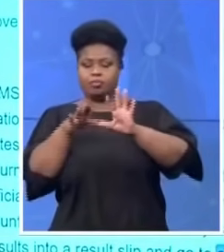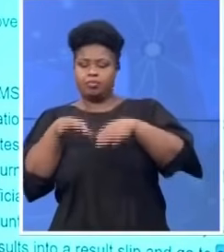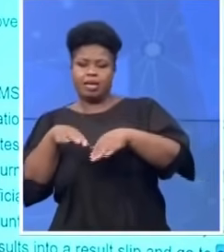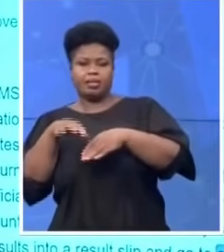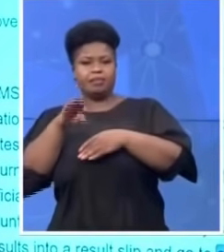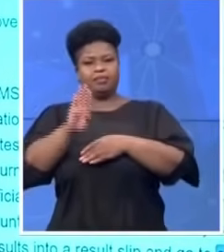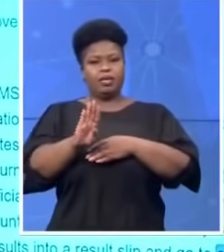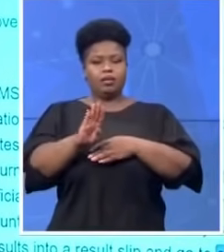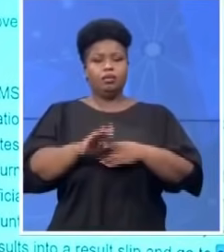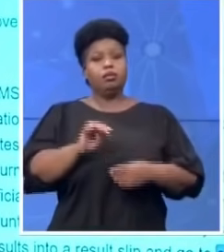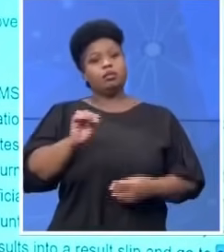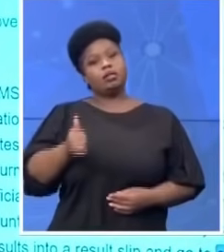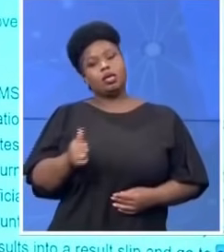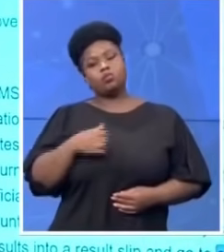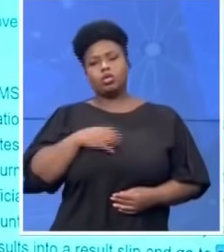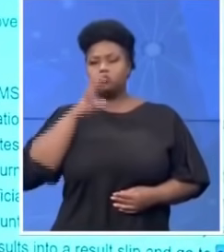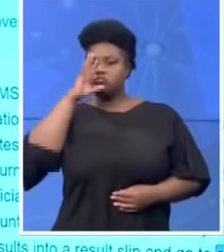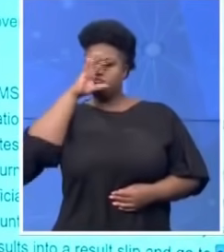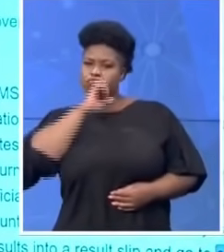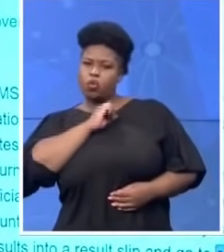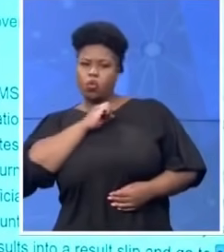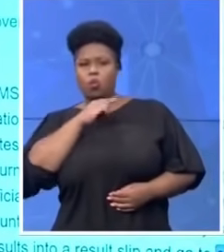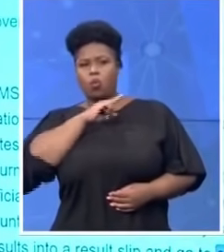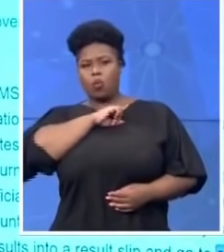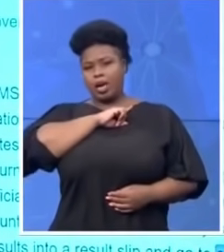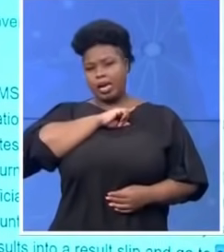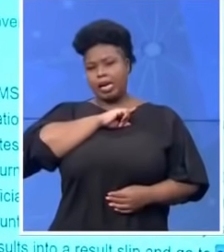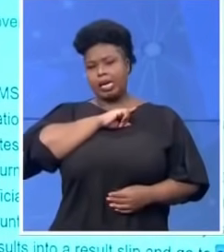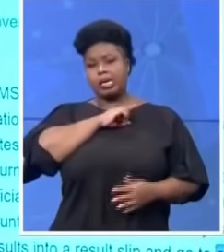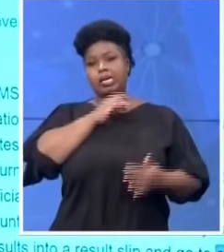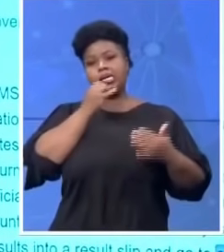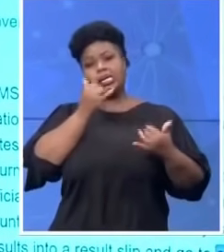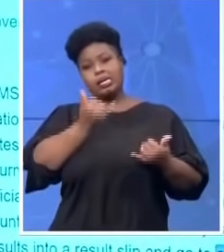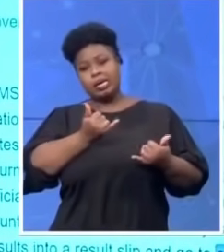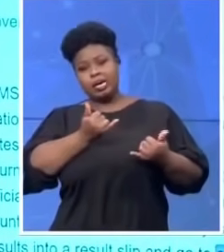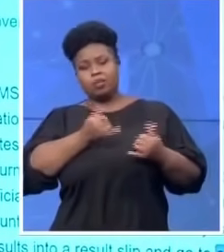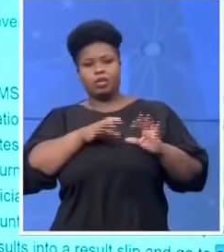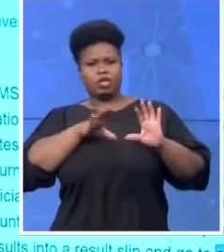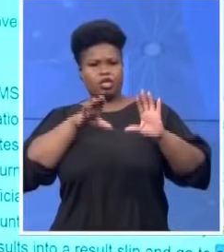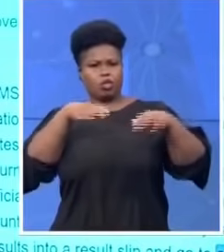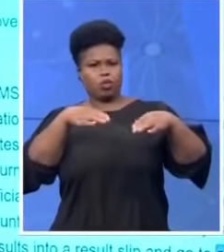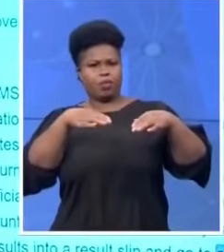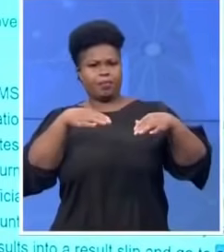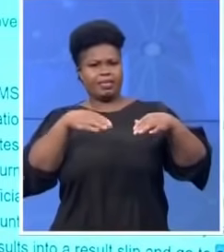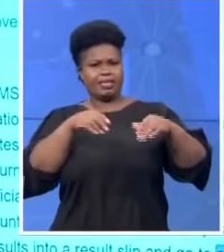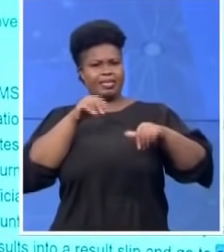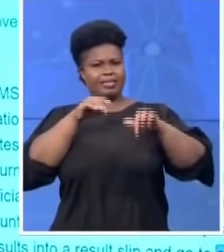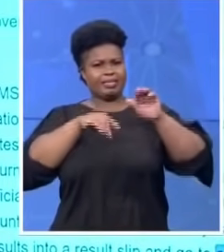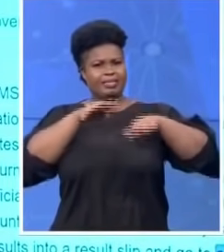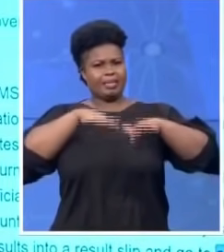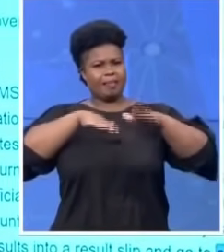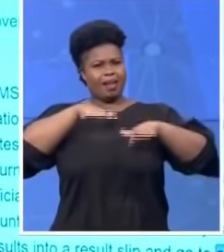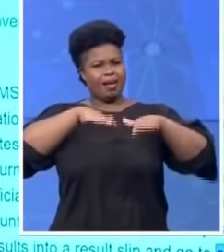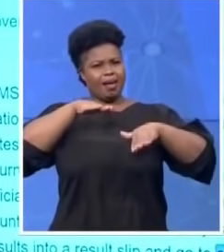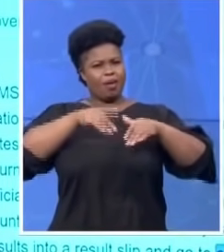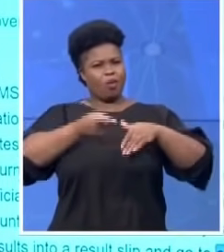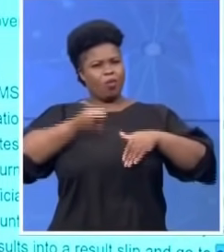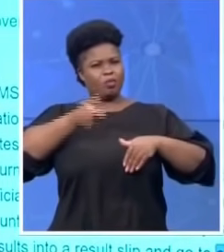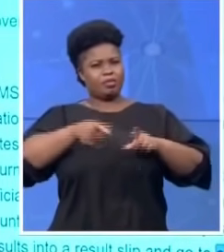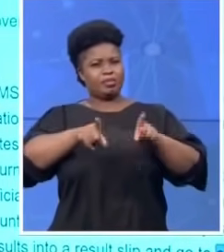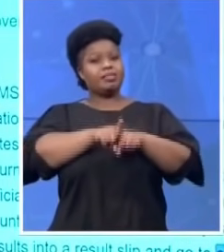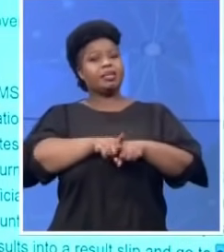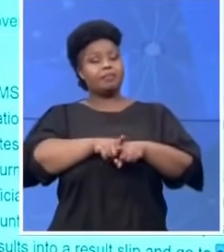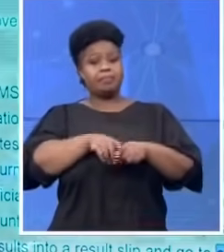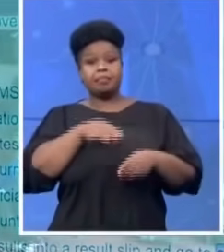has been in a group that has similar voting patterns, its results will probably be the